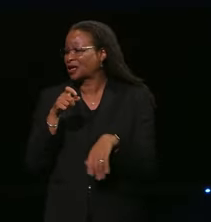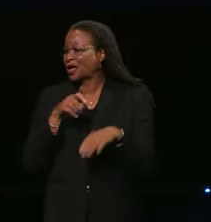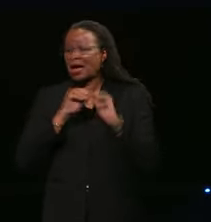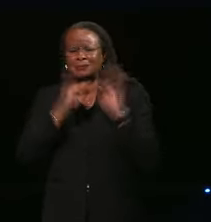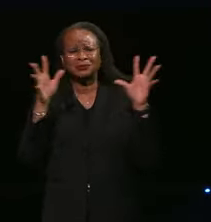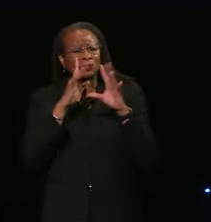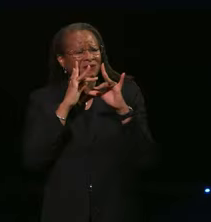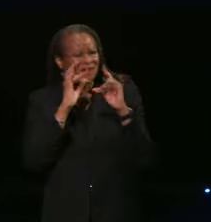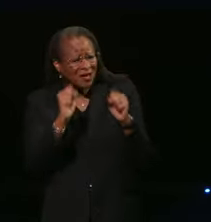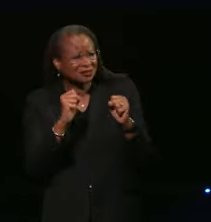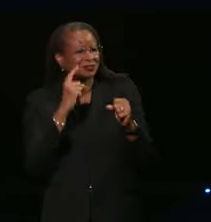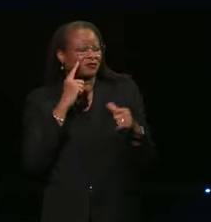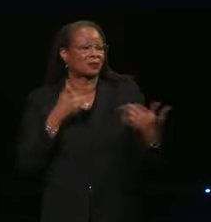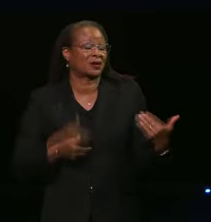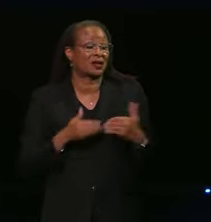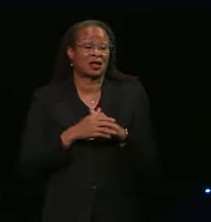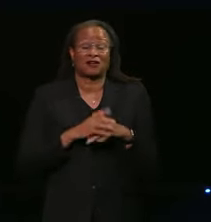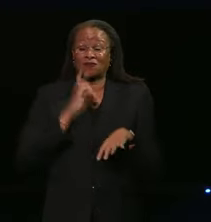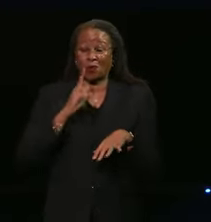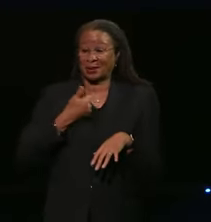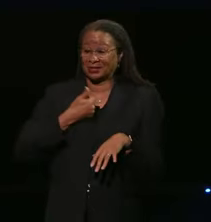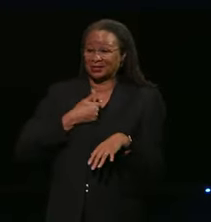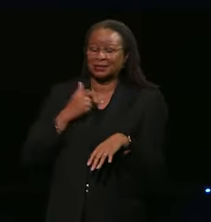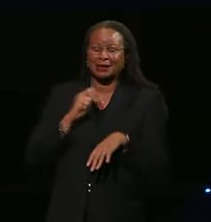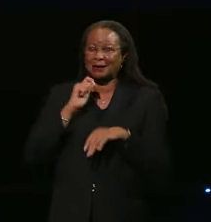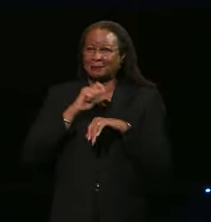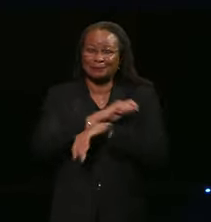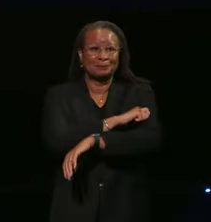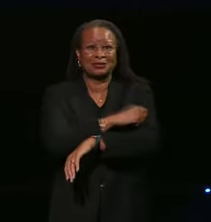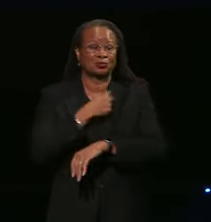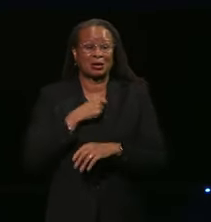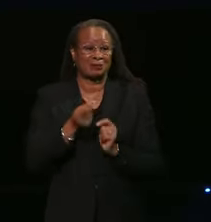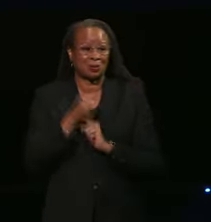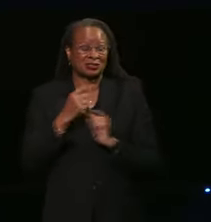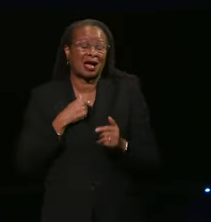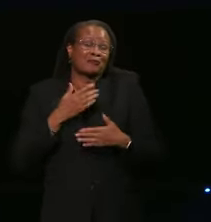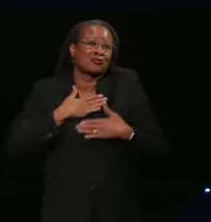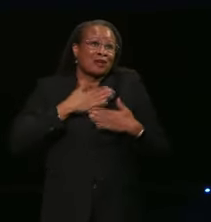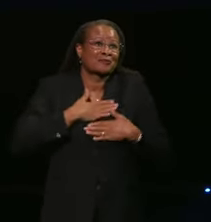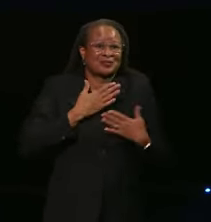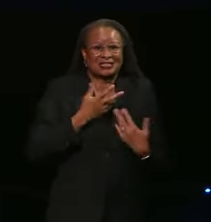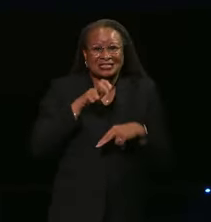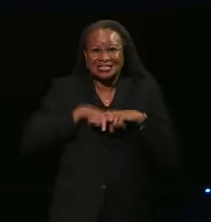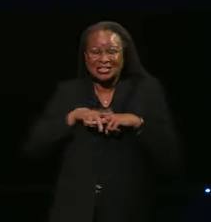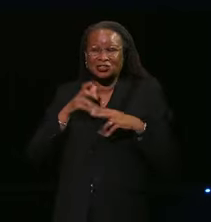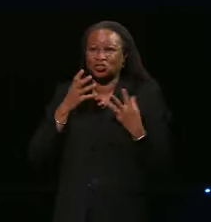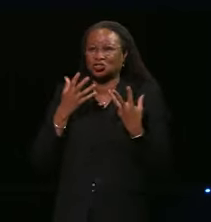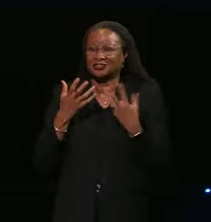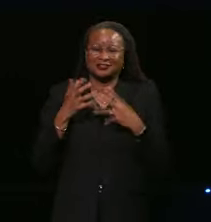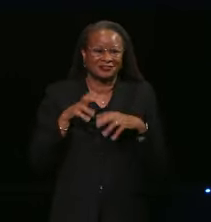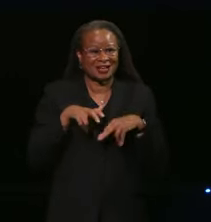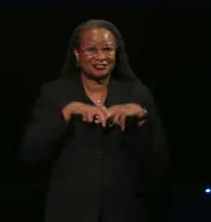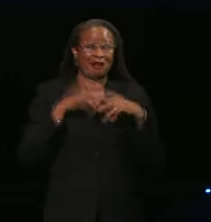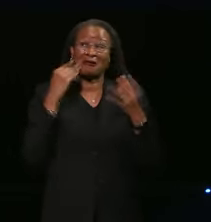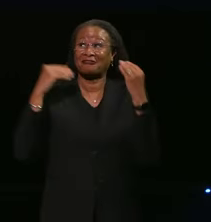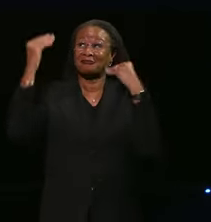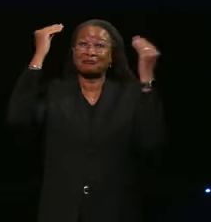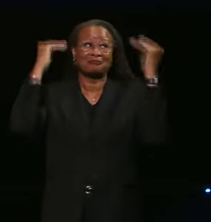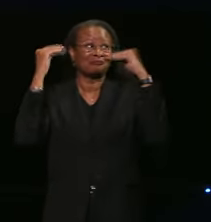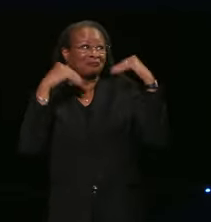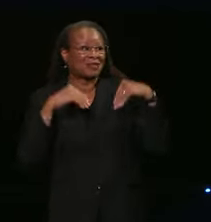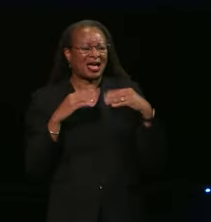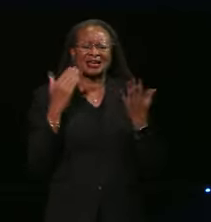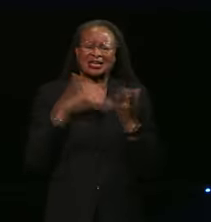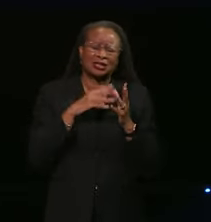Absolutely fascinating. So it's all, you know, for me, pinch me moments. I'm just grateful sitting in that chair. And they were so, again,